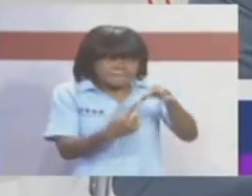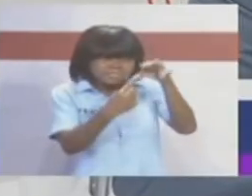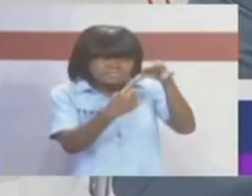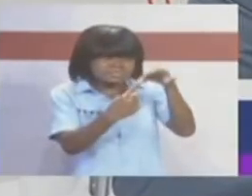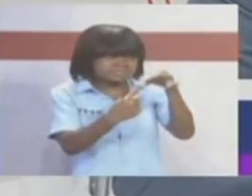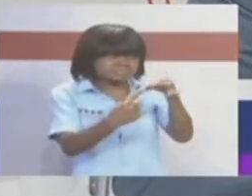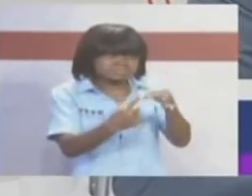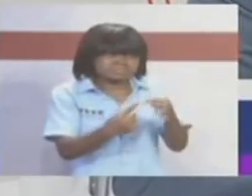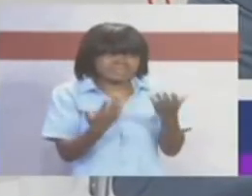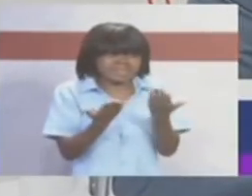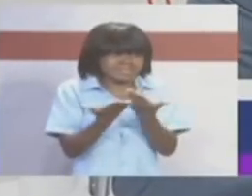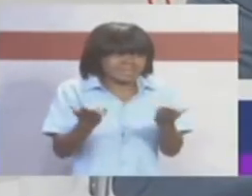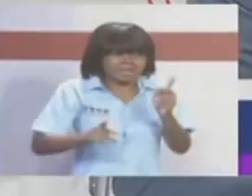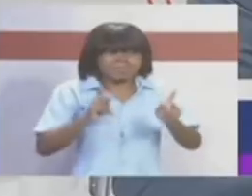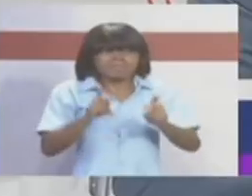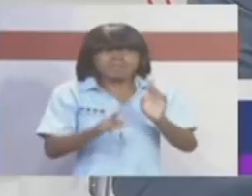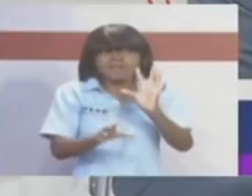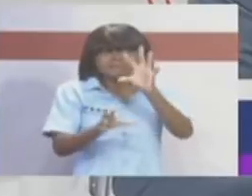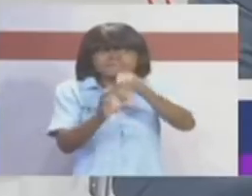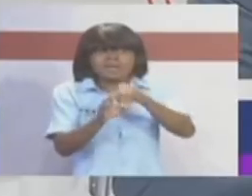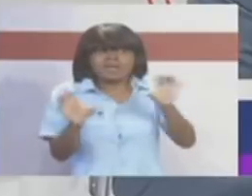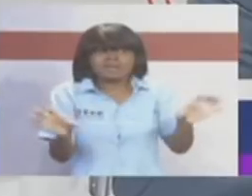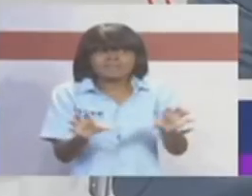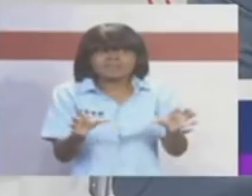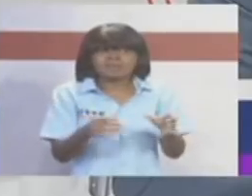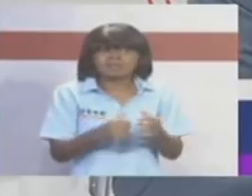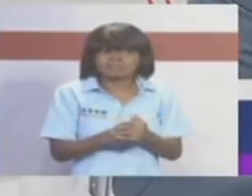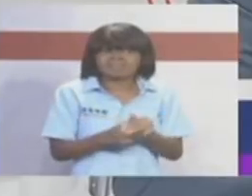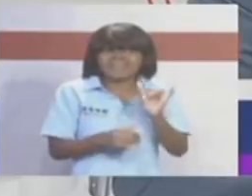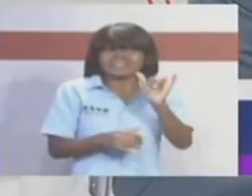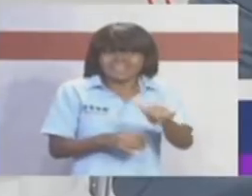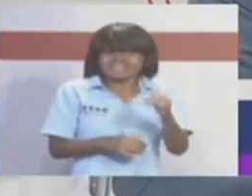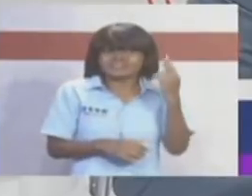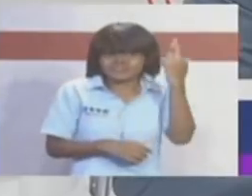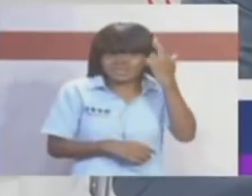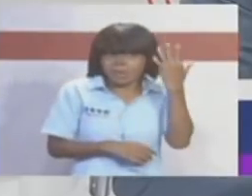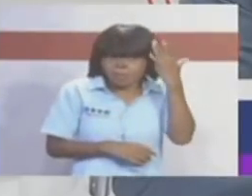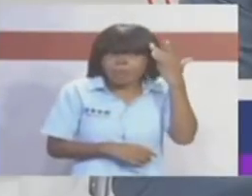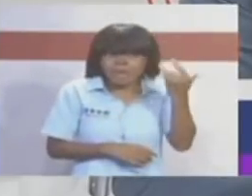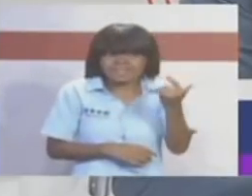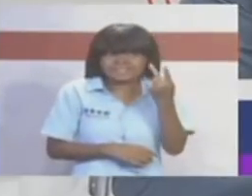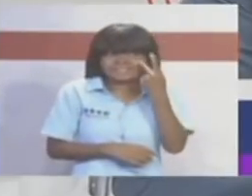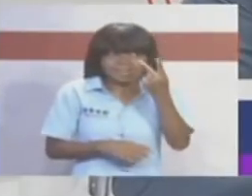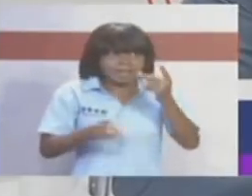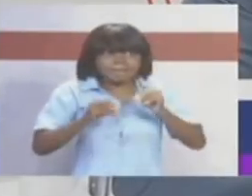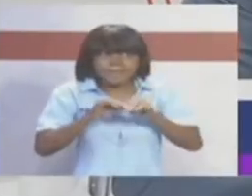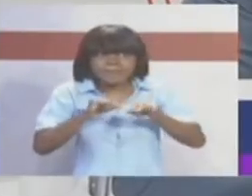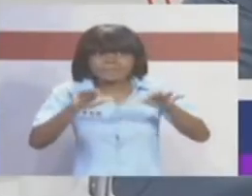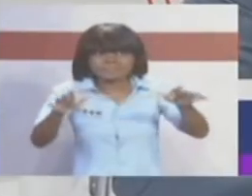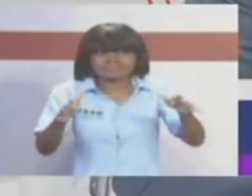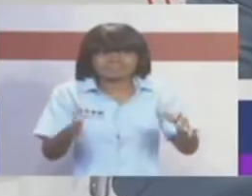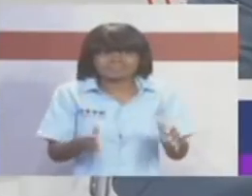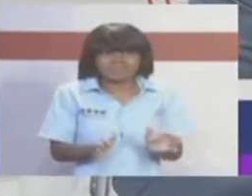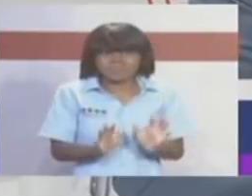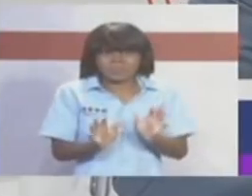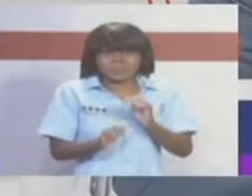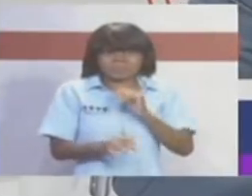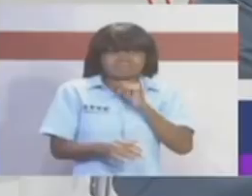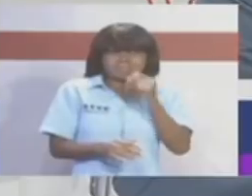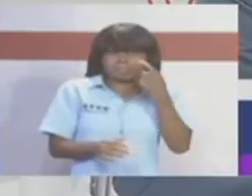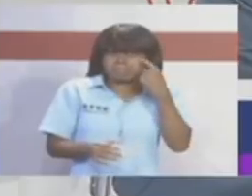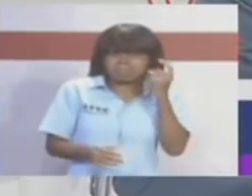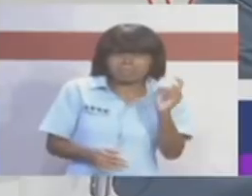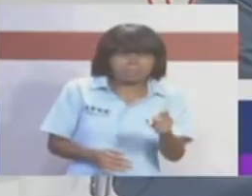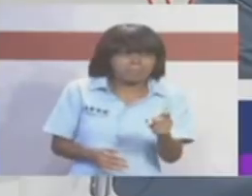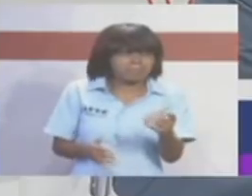the overall mobility that we're currently experiencing, because we've had all the relaxations, has of course contributed to the increase